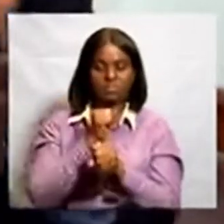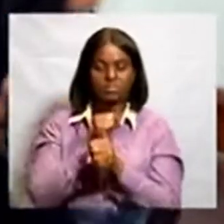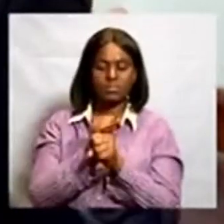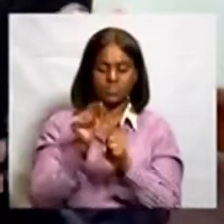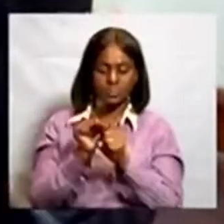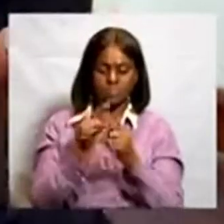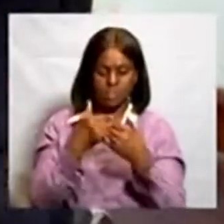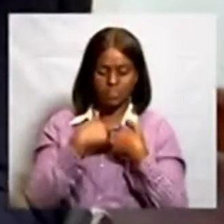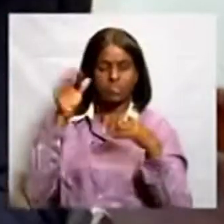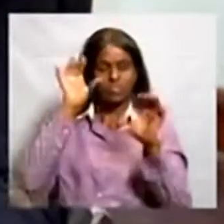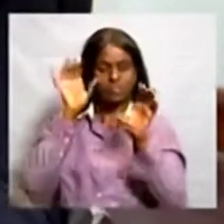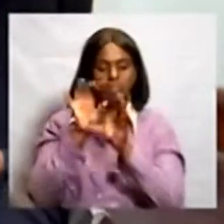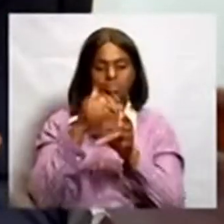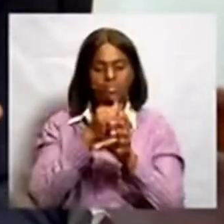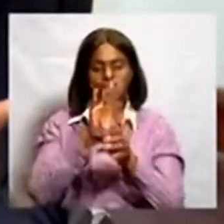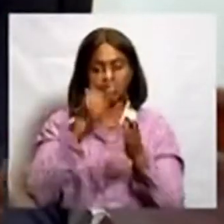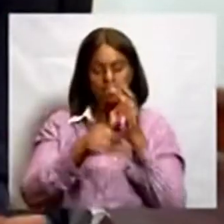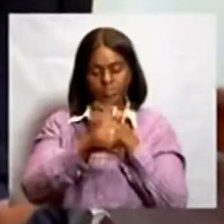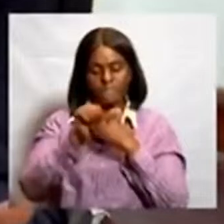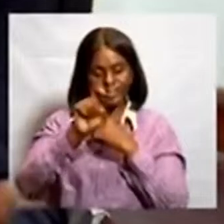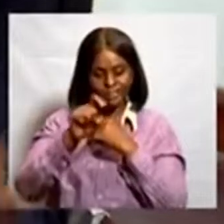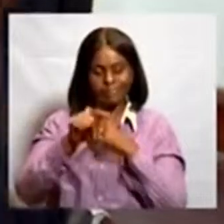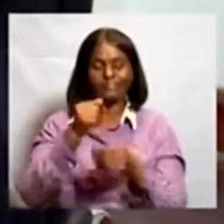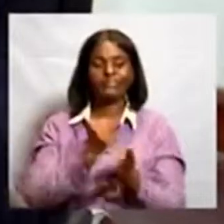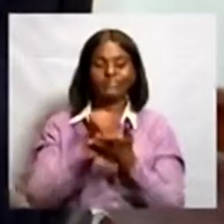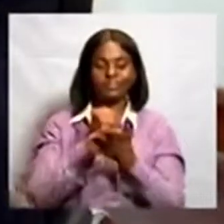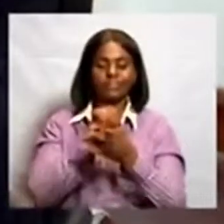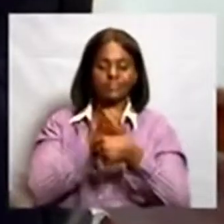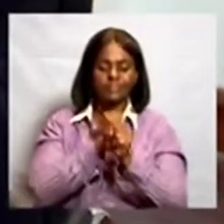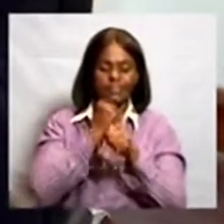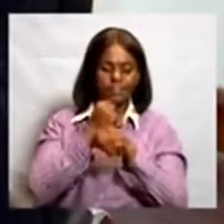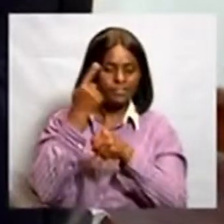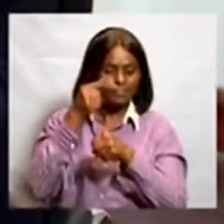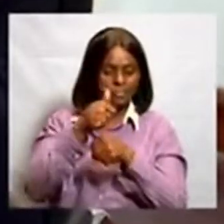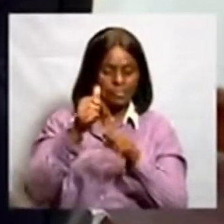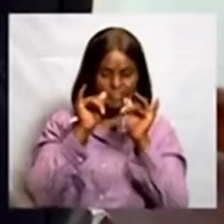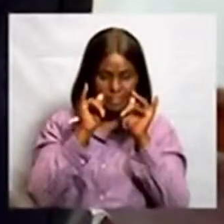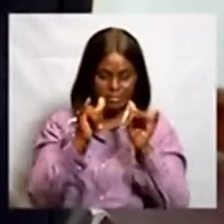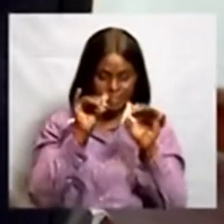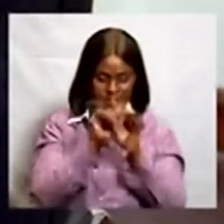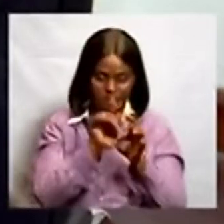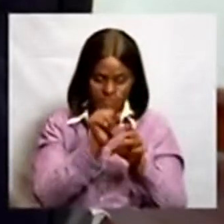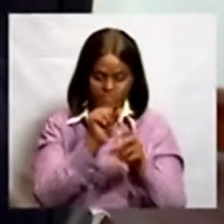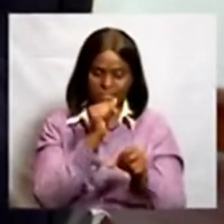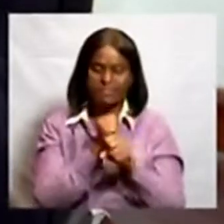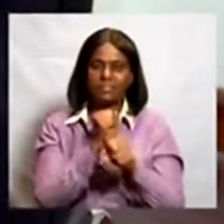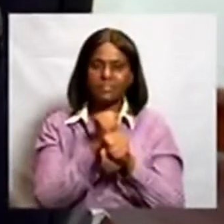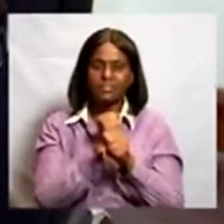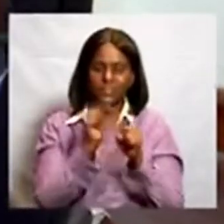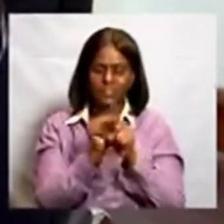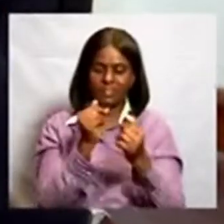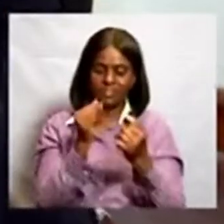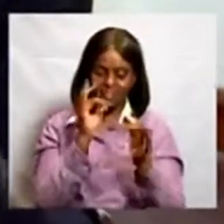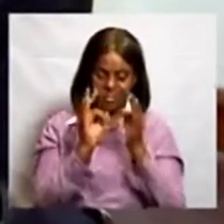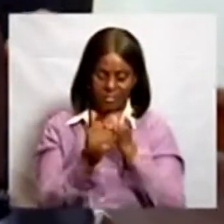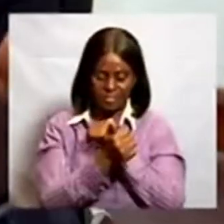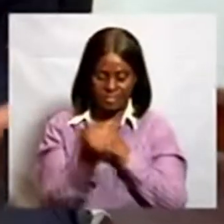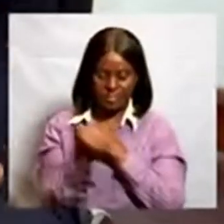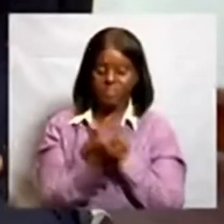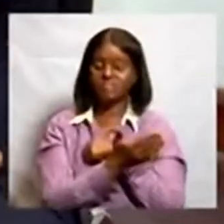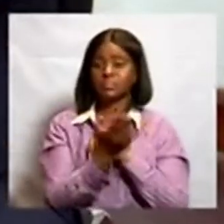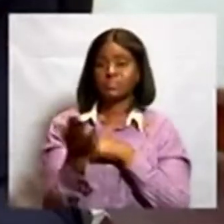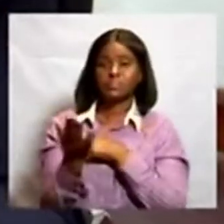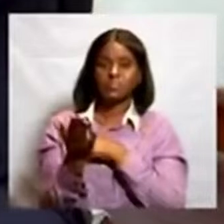are conditionalities that they need to satisfy for them to remain on the framework. And if any of